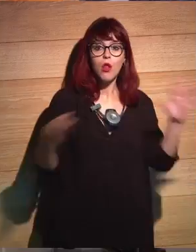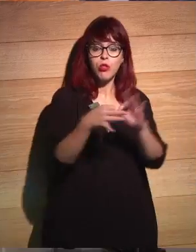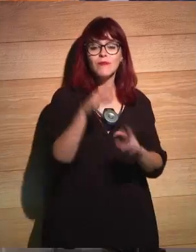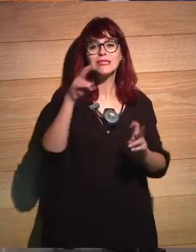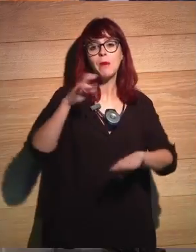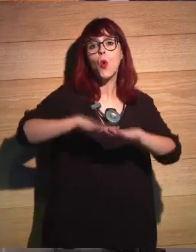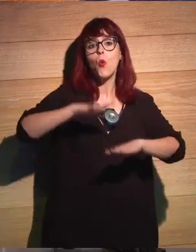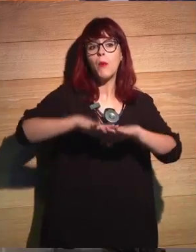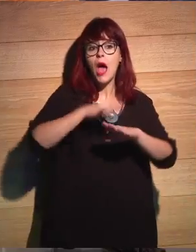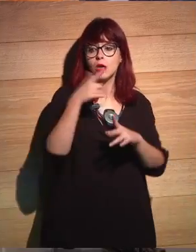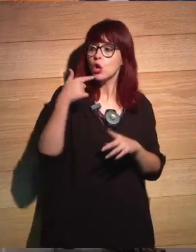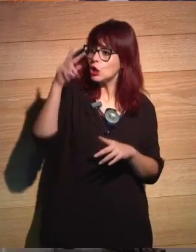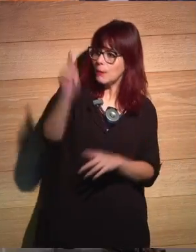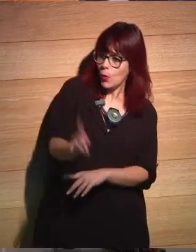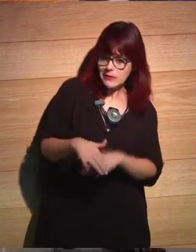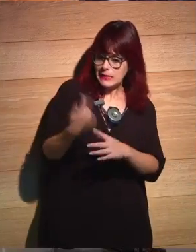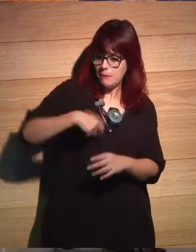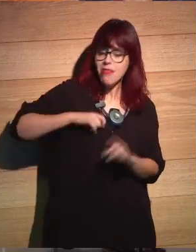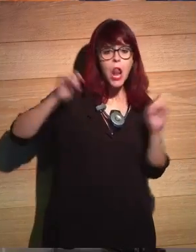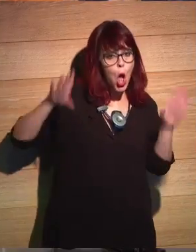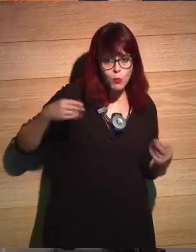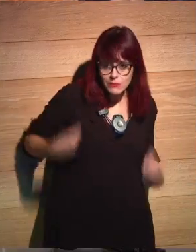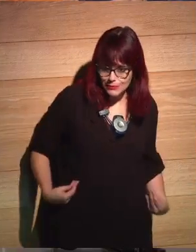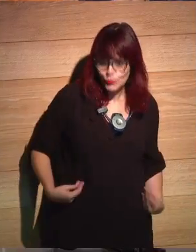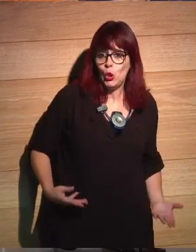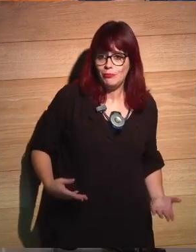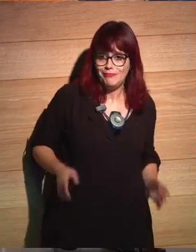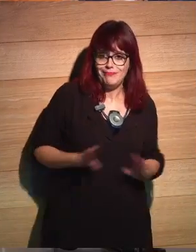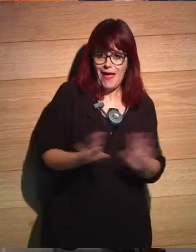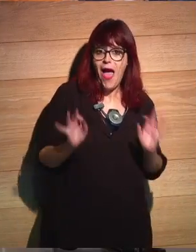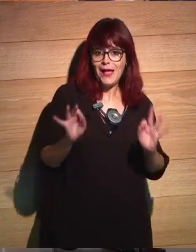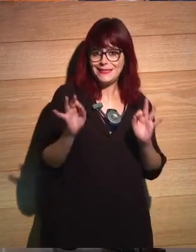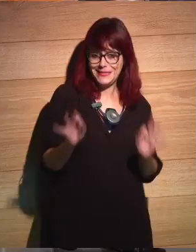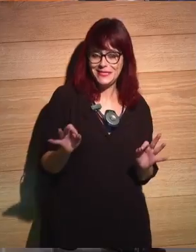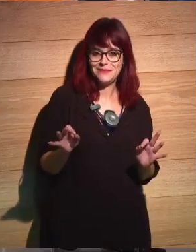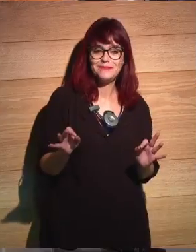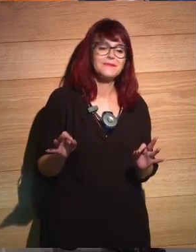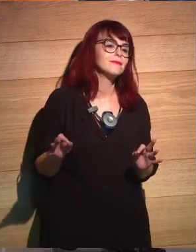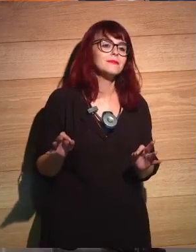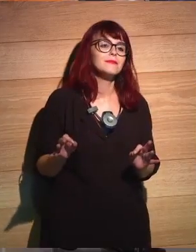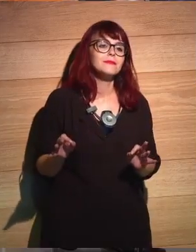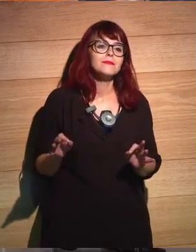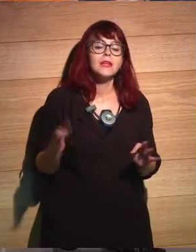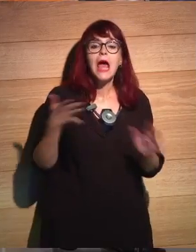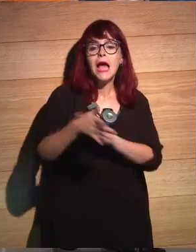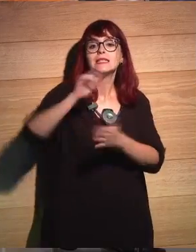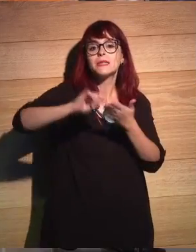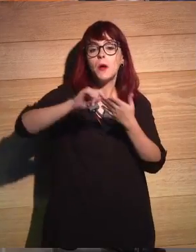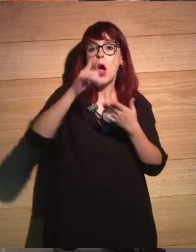are very strong. Concerning guilt, I can tell you that we have the same issue here in Spain.